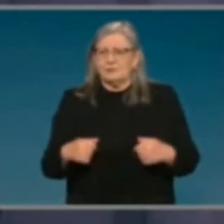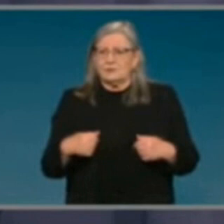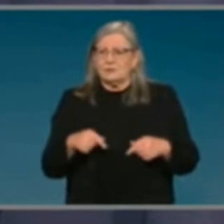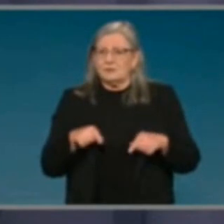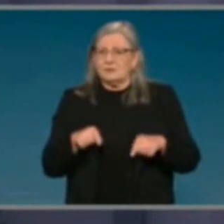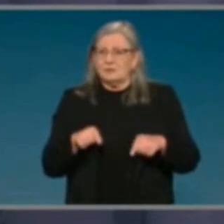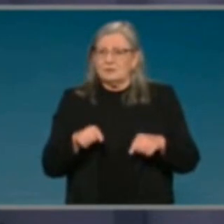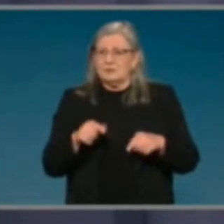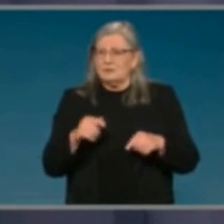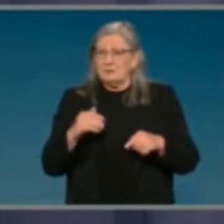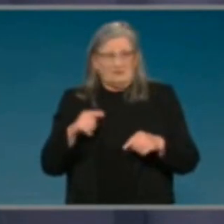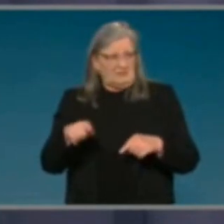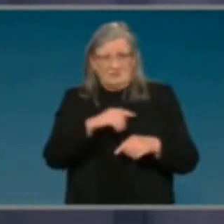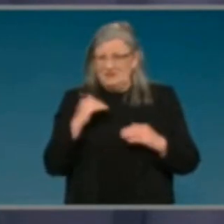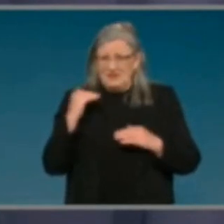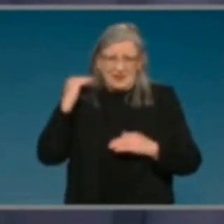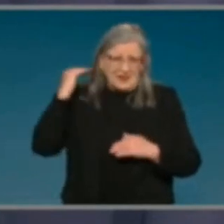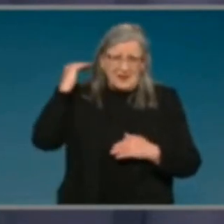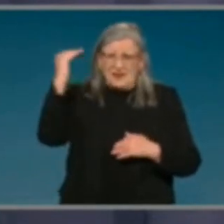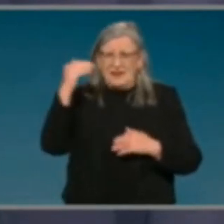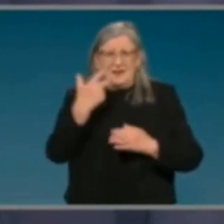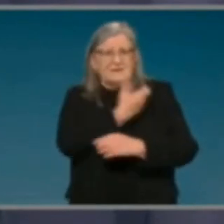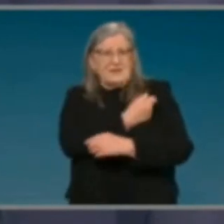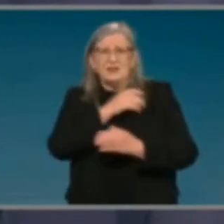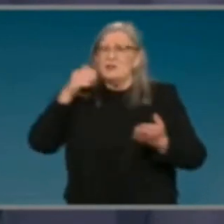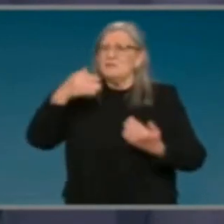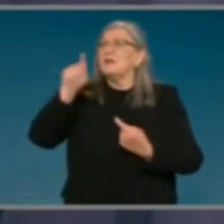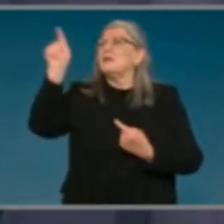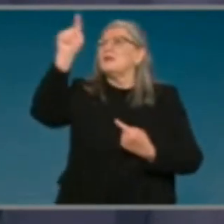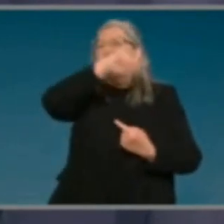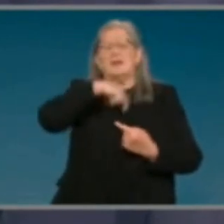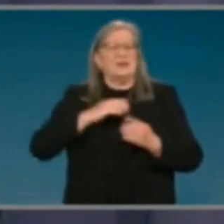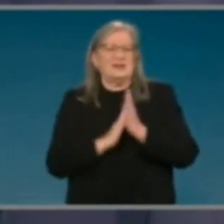vaccinated societies in the world, at now 92.3%,